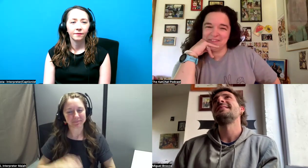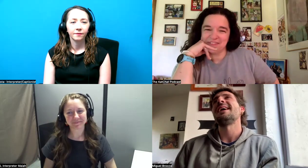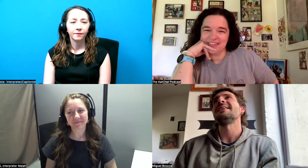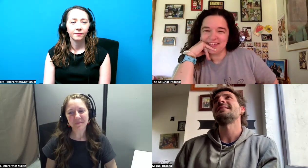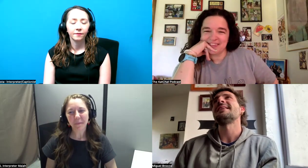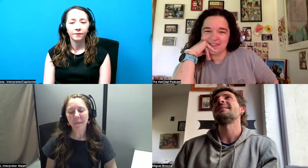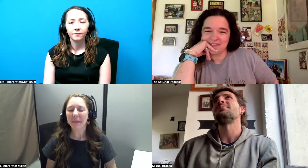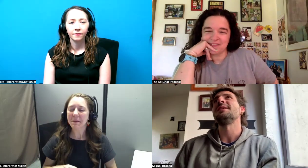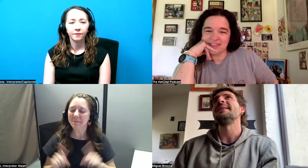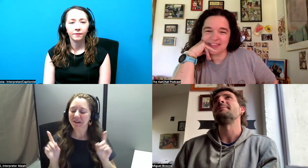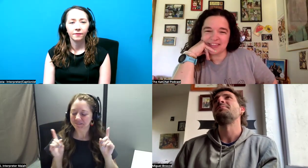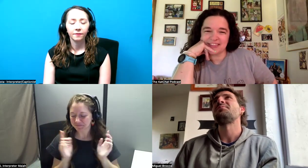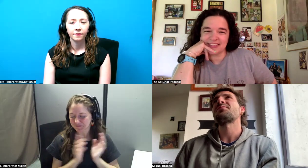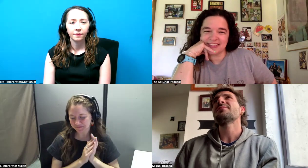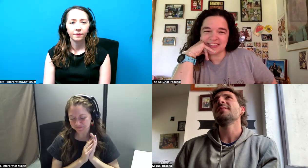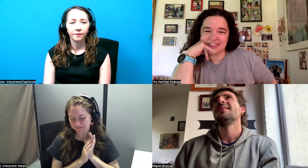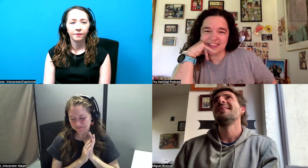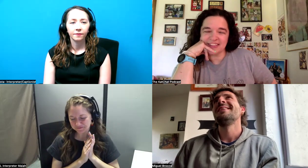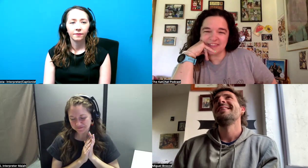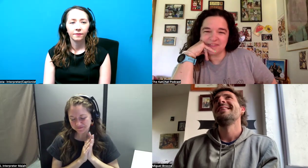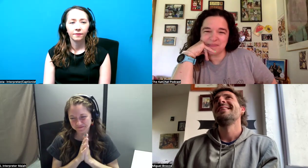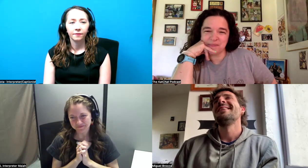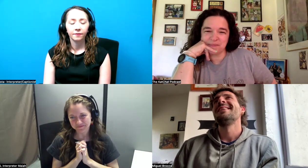but I think that